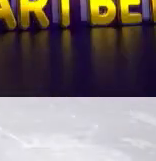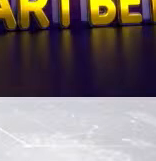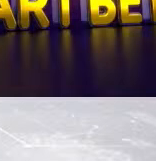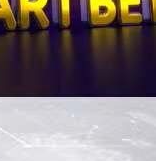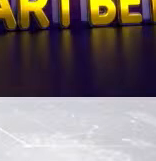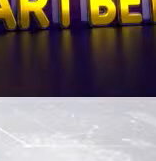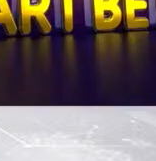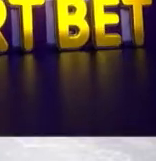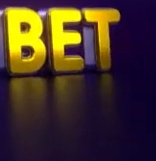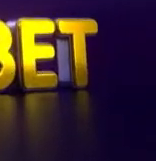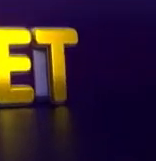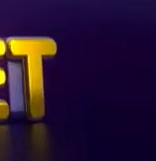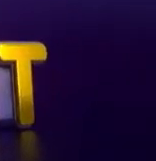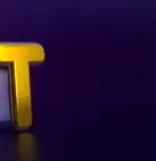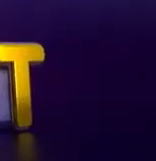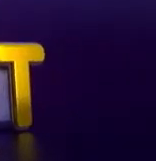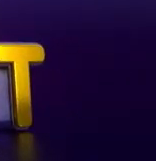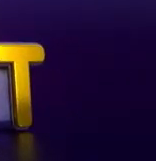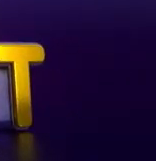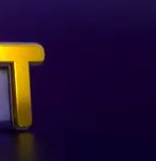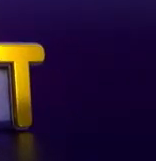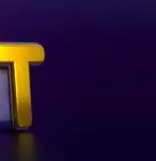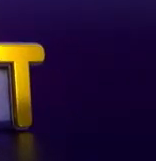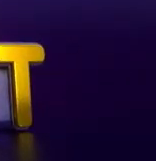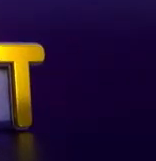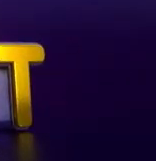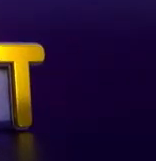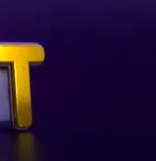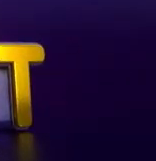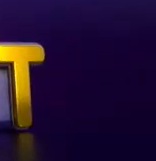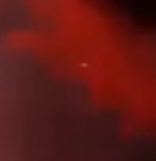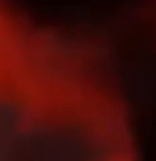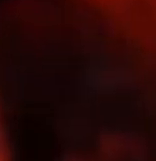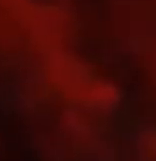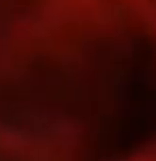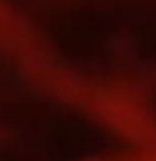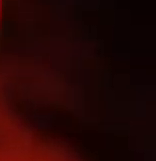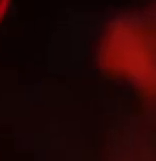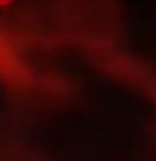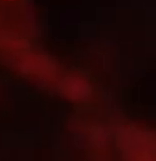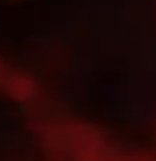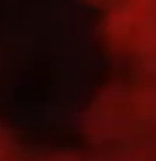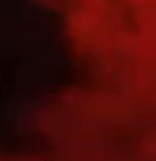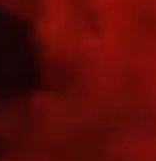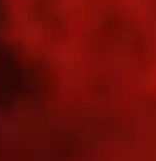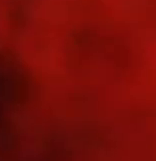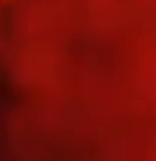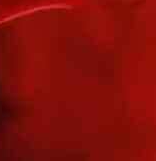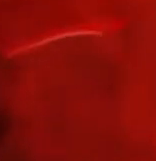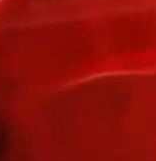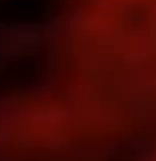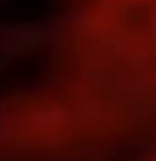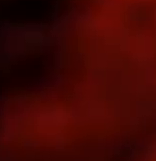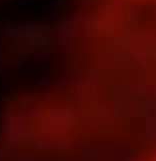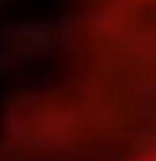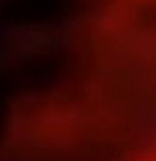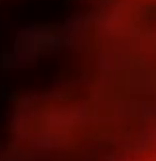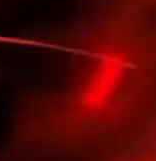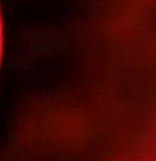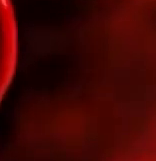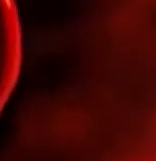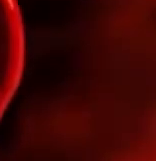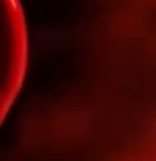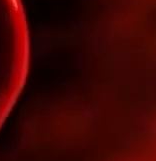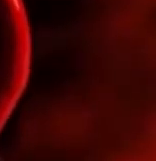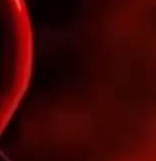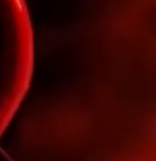Sports News was brought to you by Mozart Bait. You can lift the plane. The higher you fly,